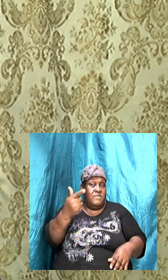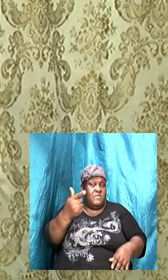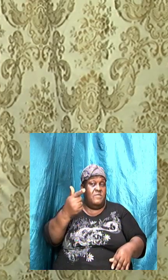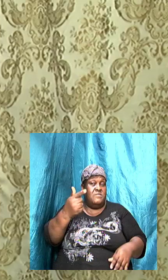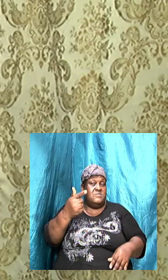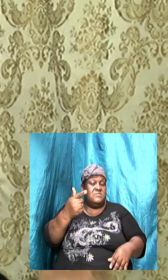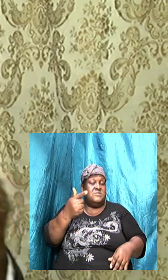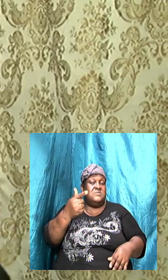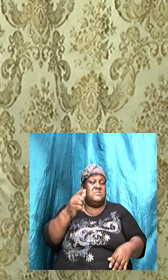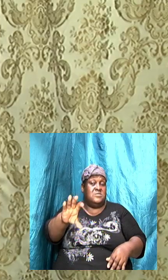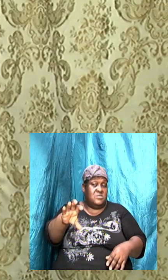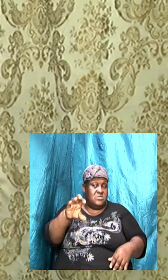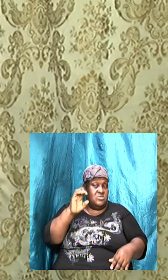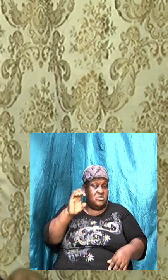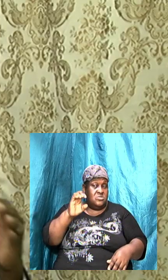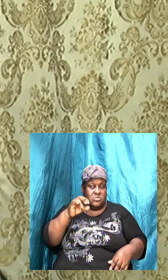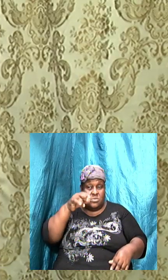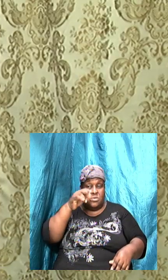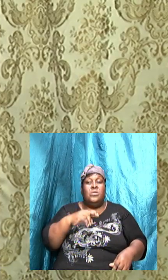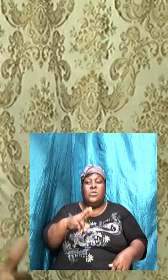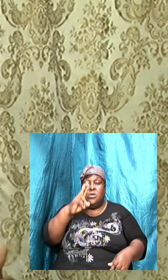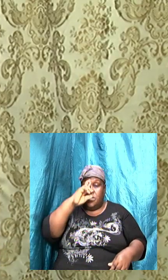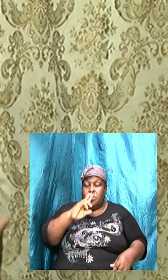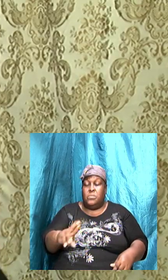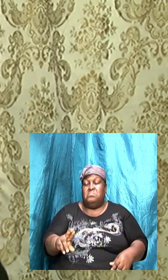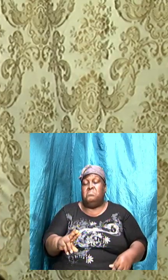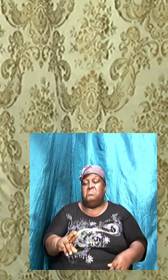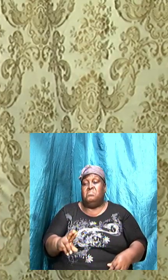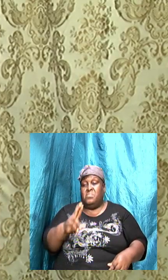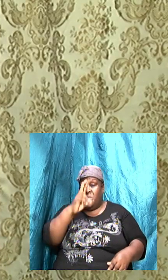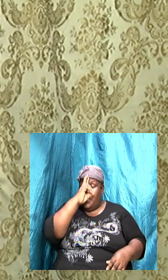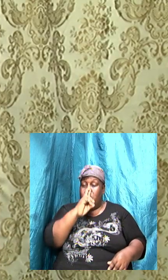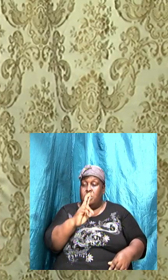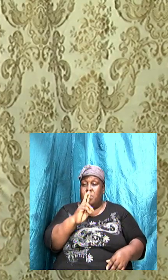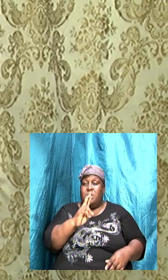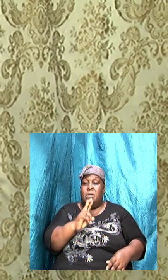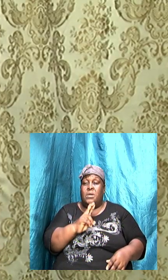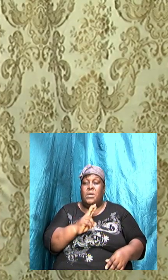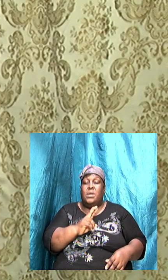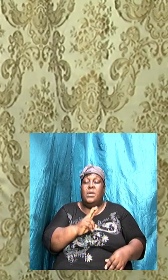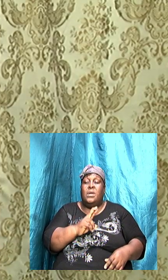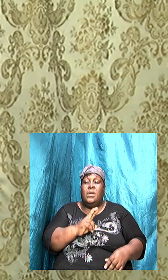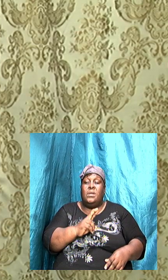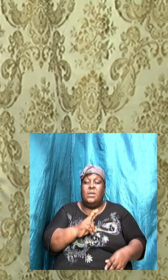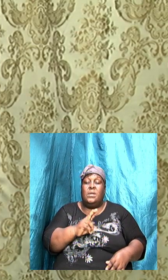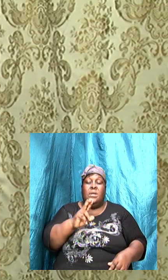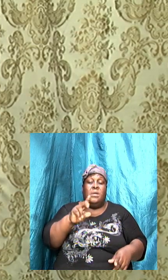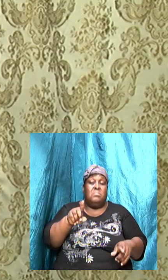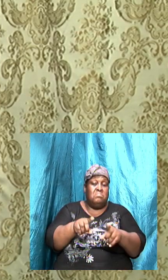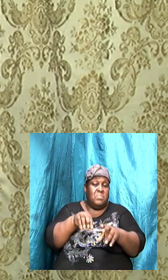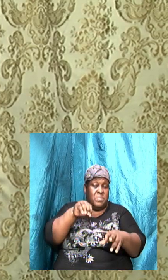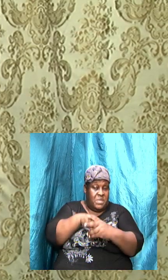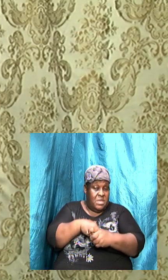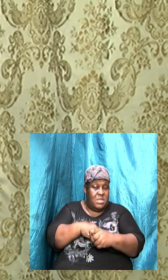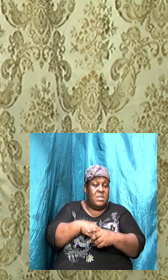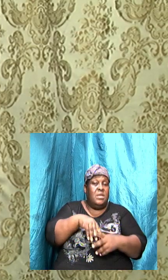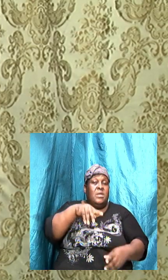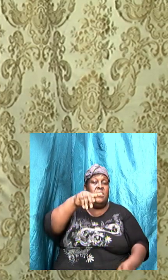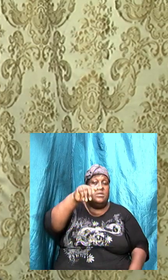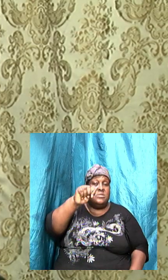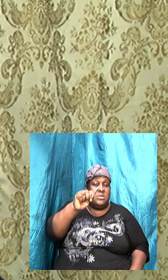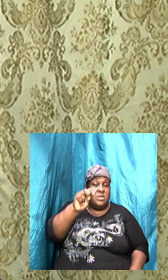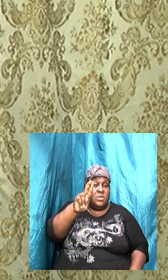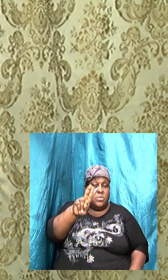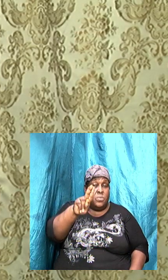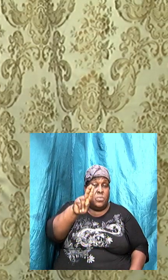there in the Roman province of Asia Minor, which is today Turkey as we know it. They were literal churches.